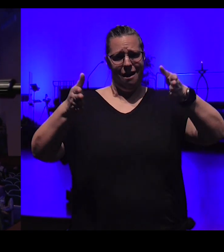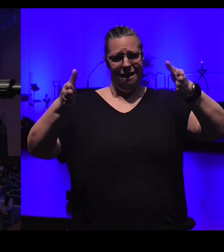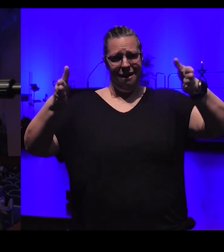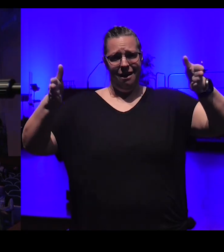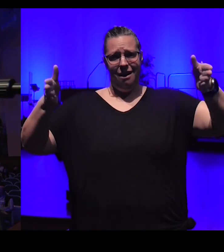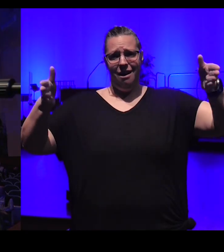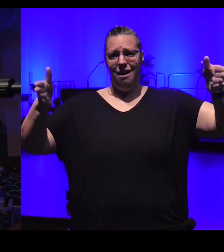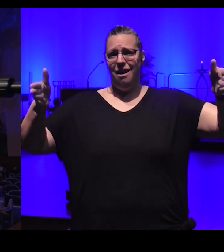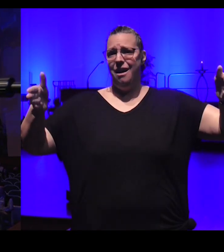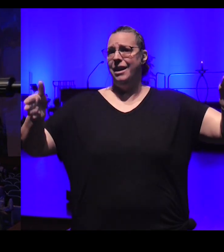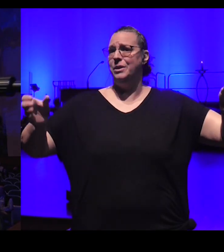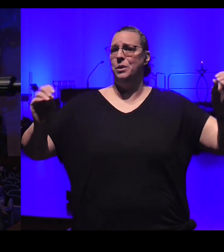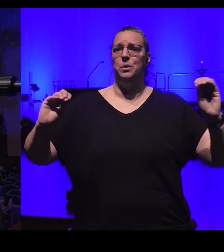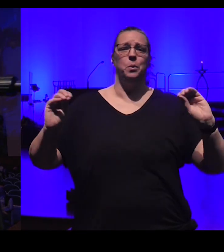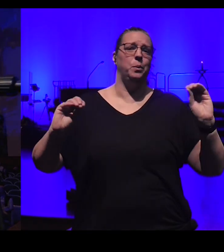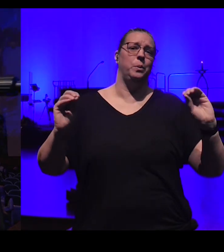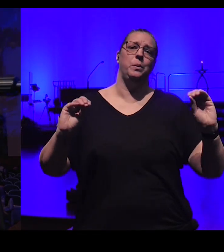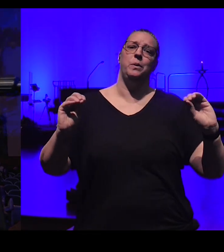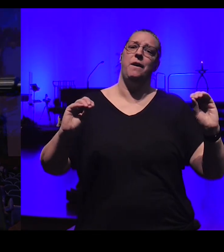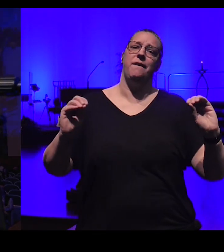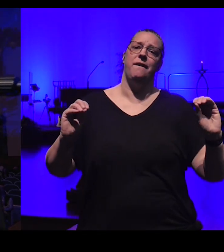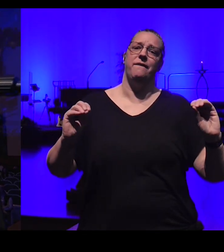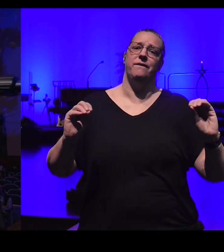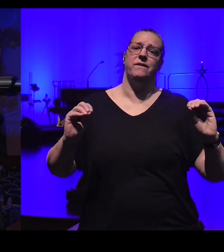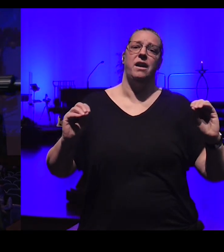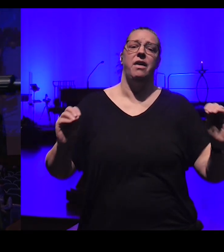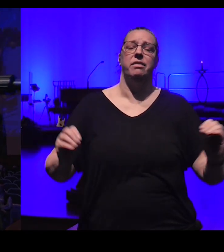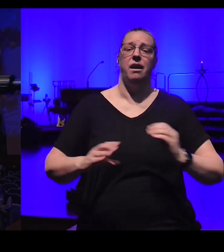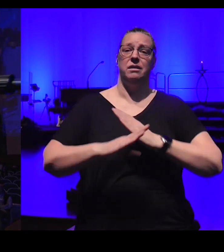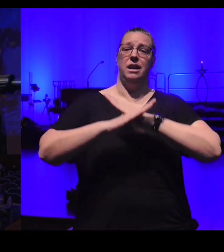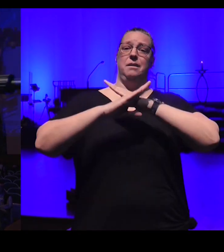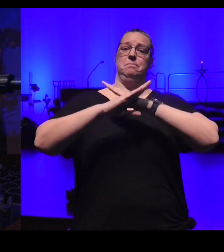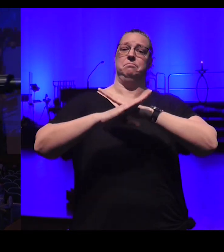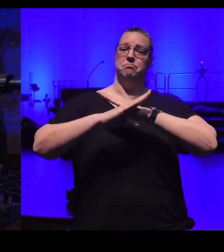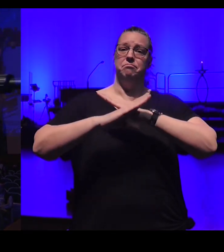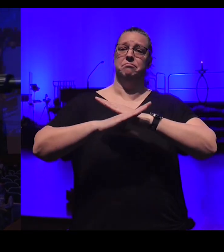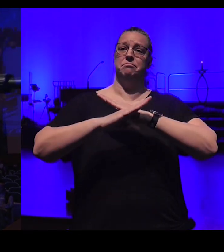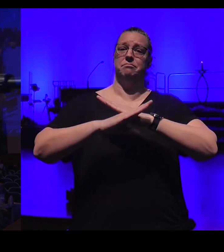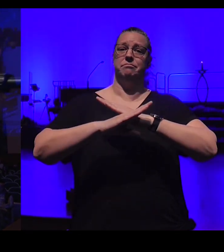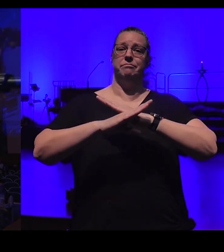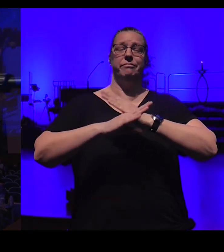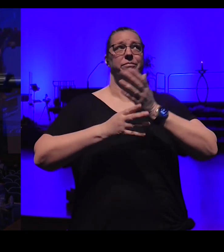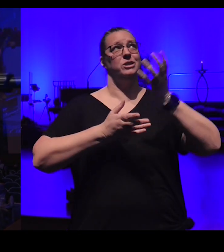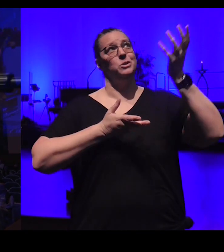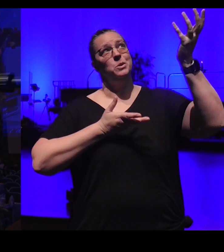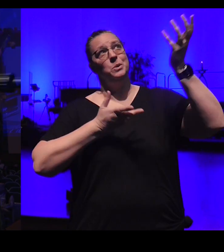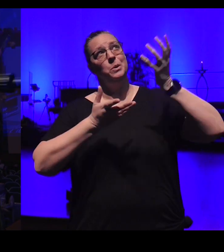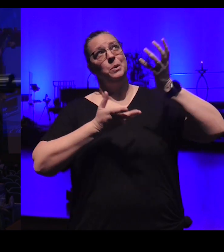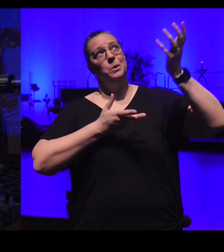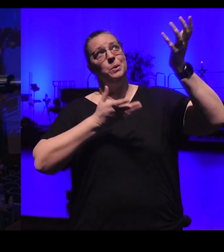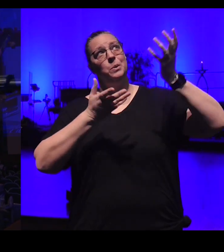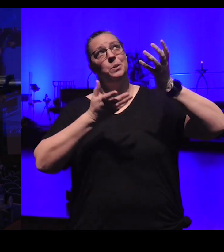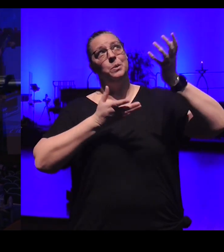river wide enough to keep me from getting to